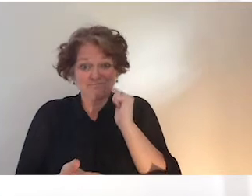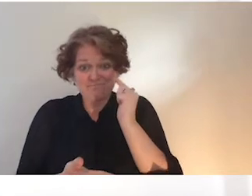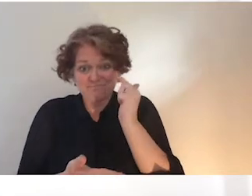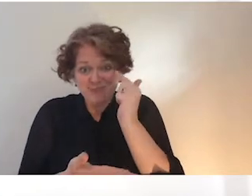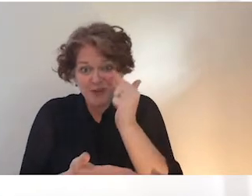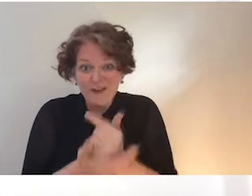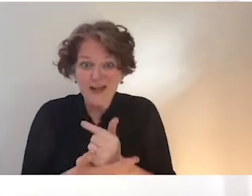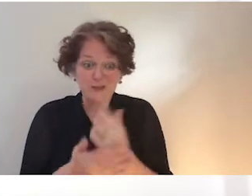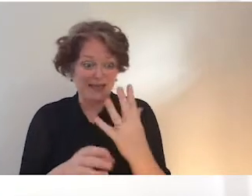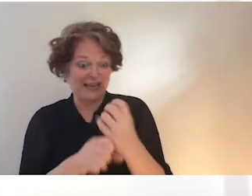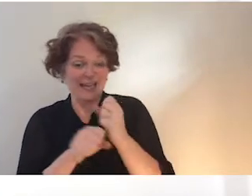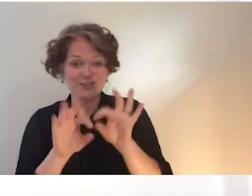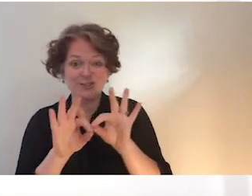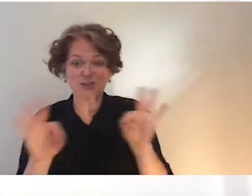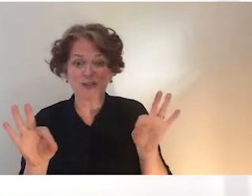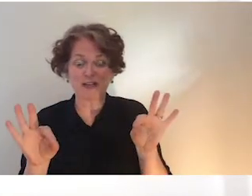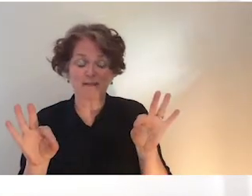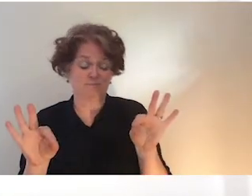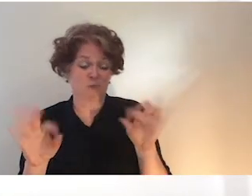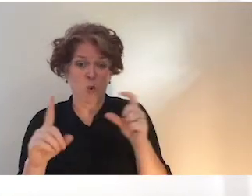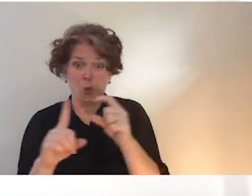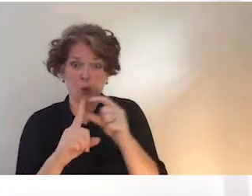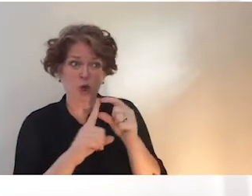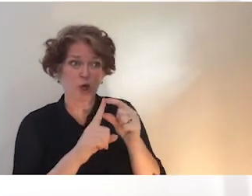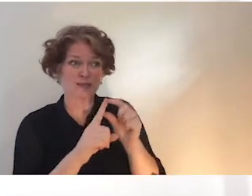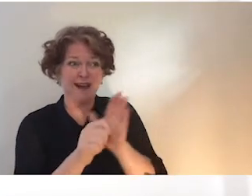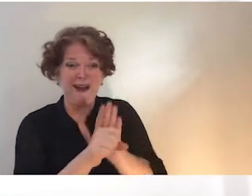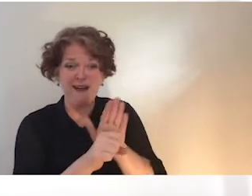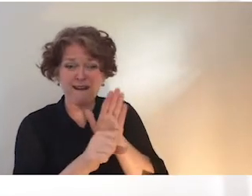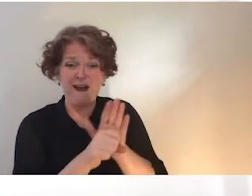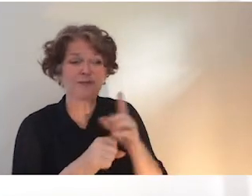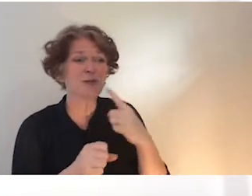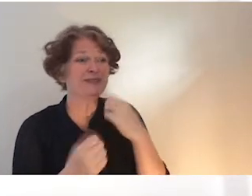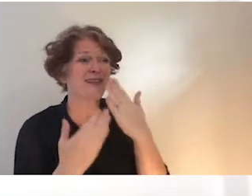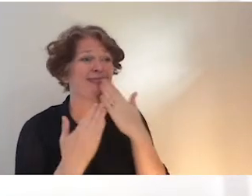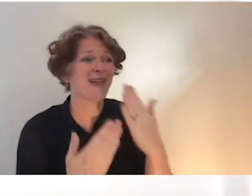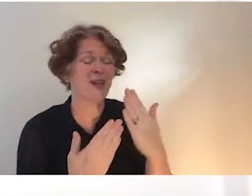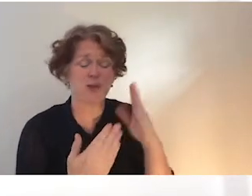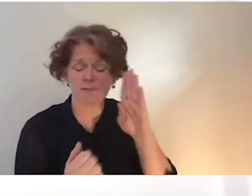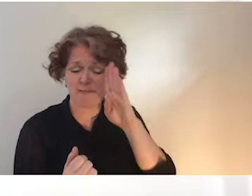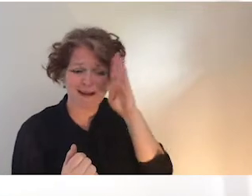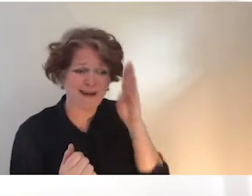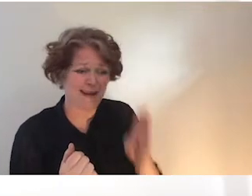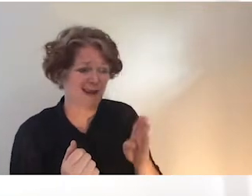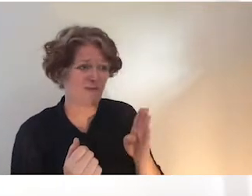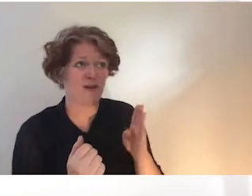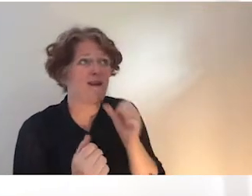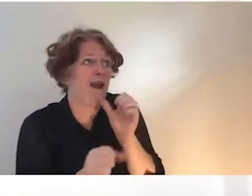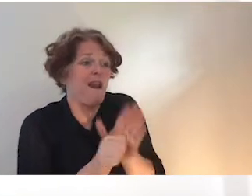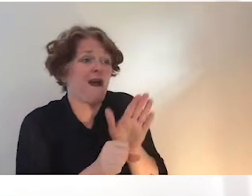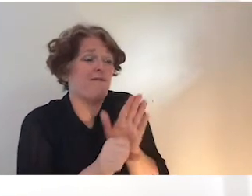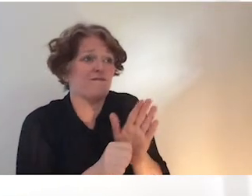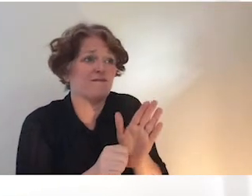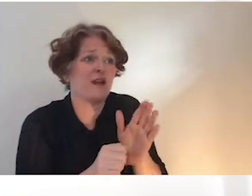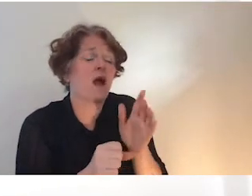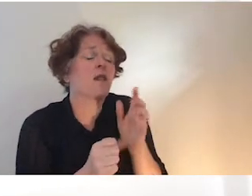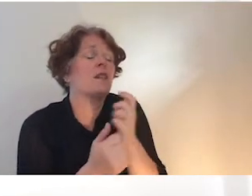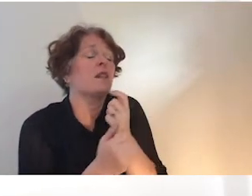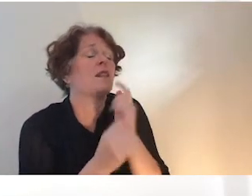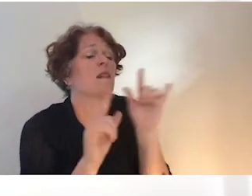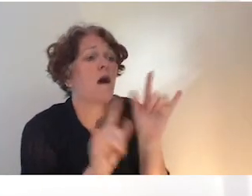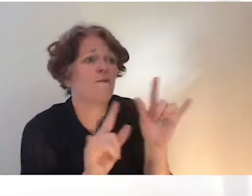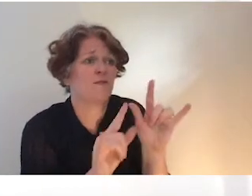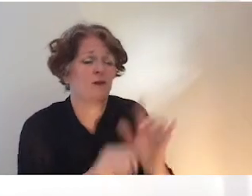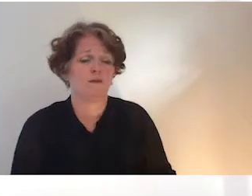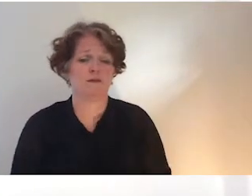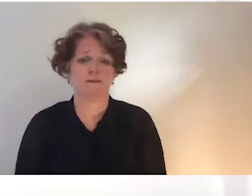this chapter of my life and receive my degree, words cannot give justice to how grateful I will always be. I love you